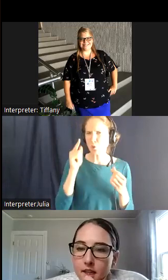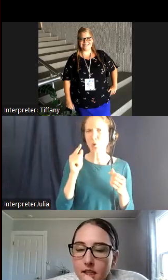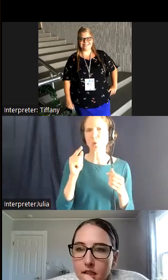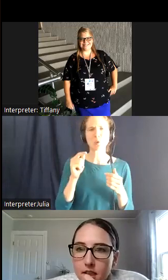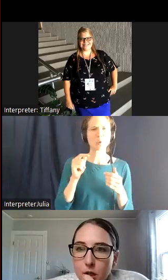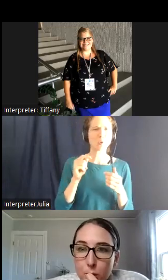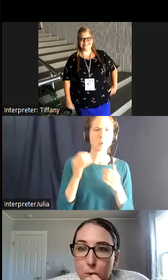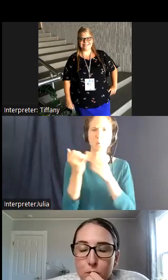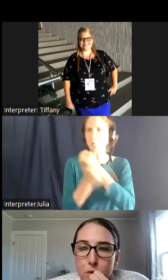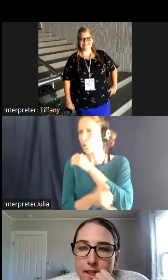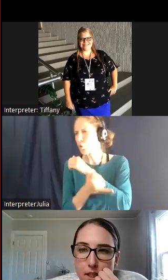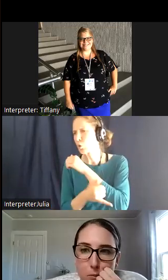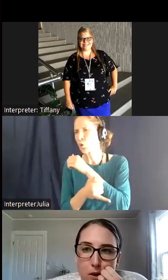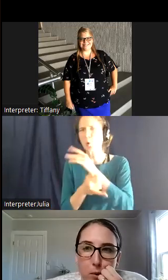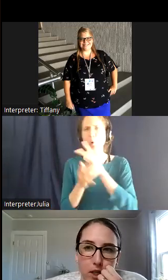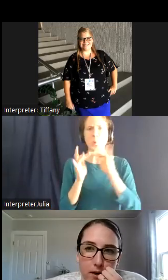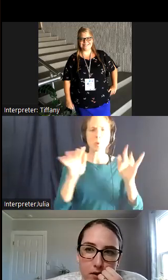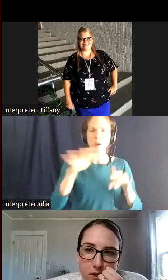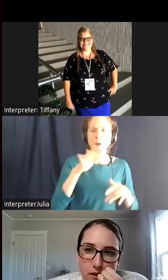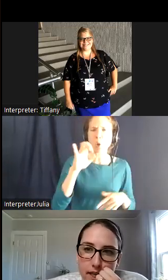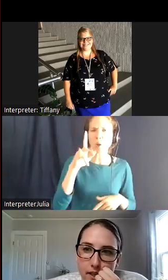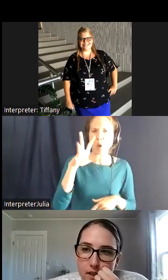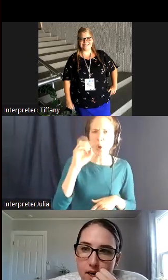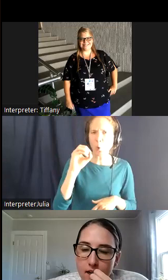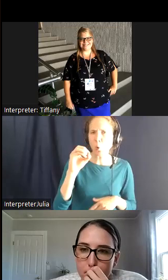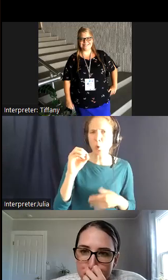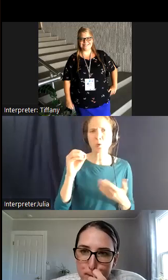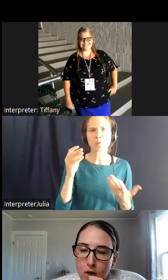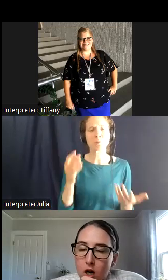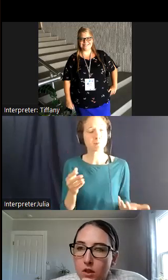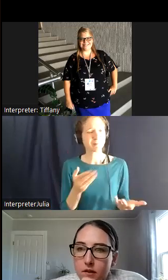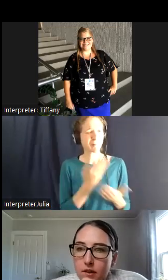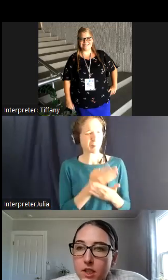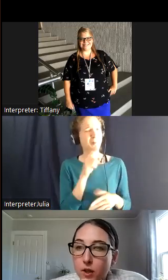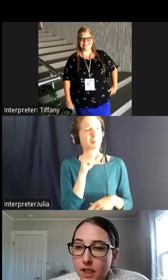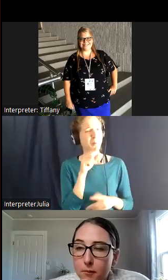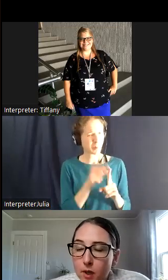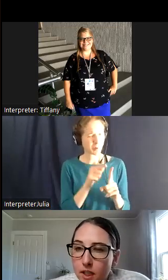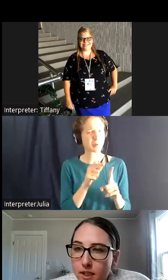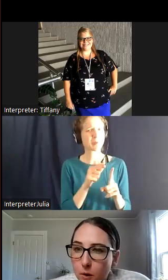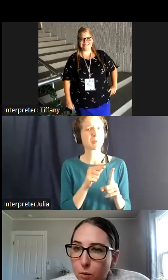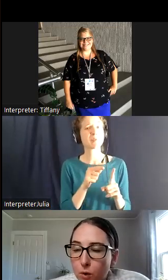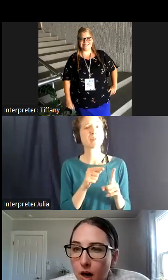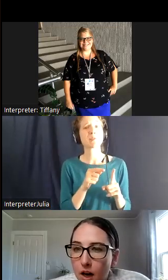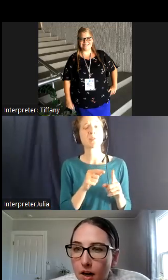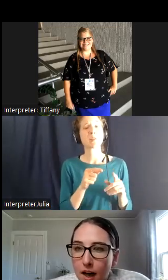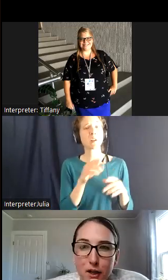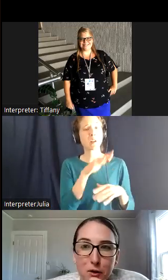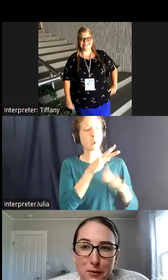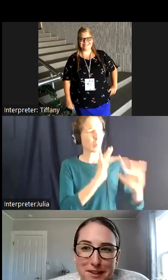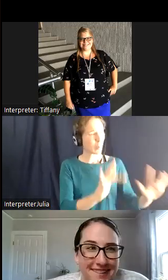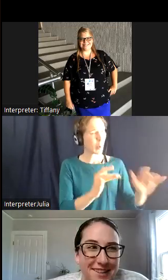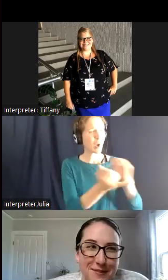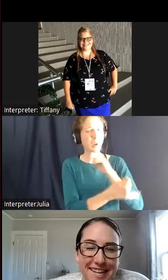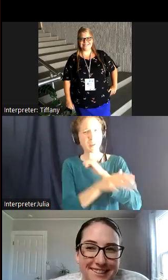Yeah, I think you raise an important point around serving our rural and frontier communities. I